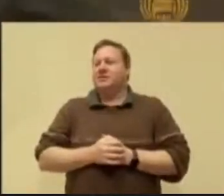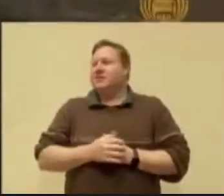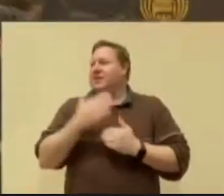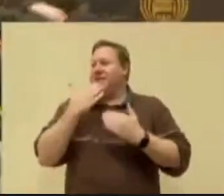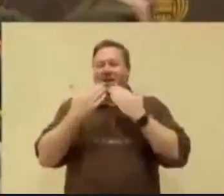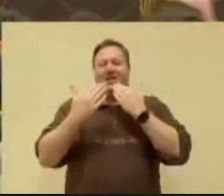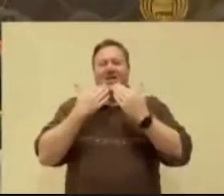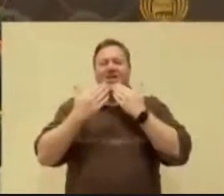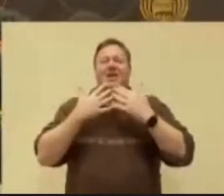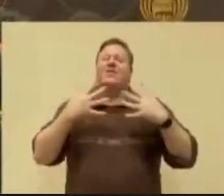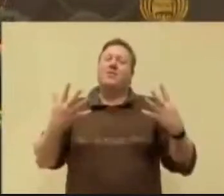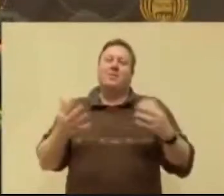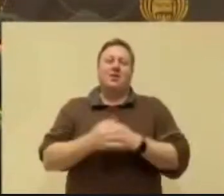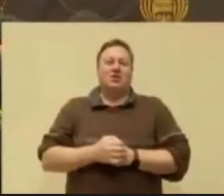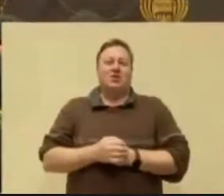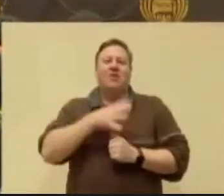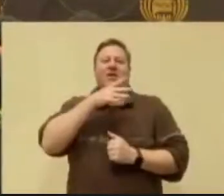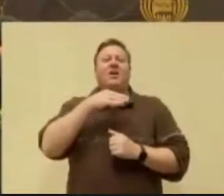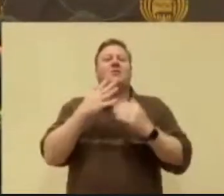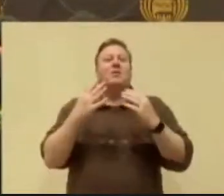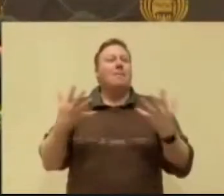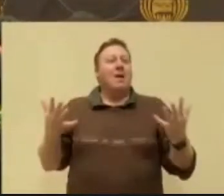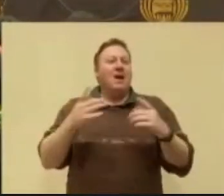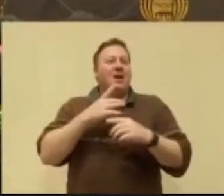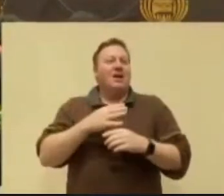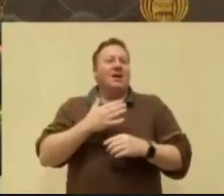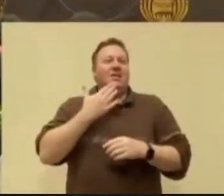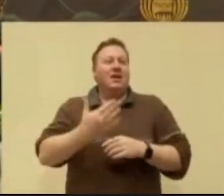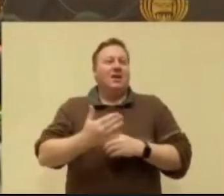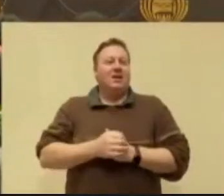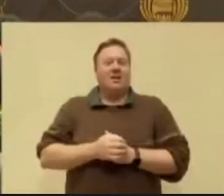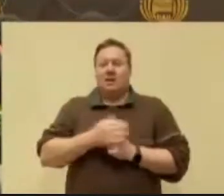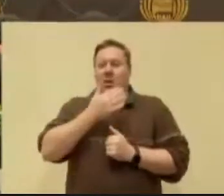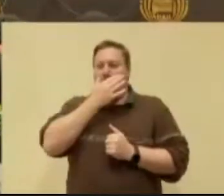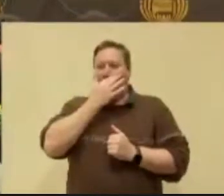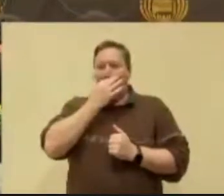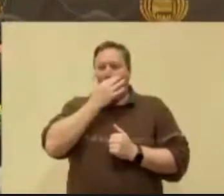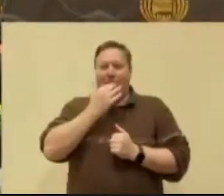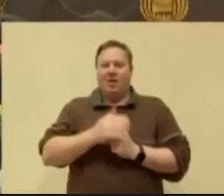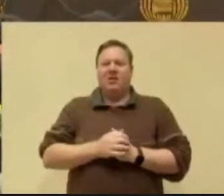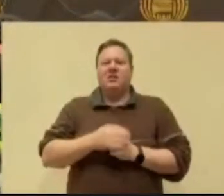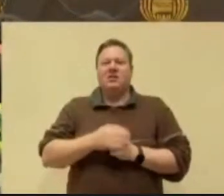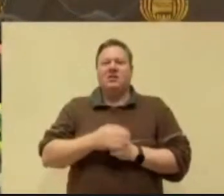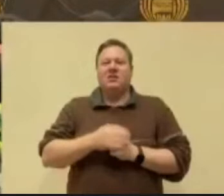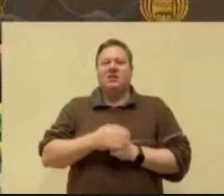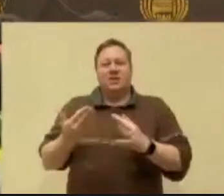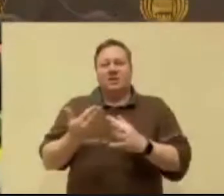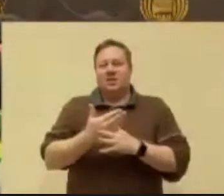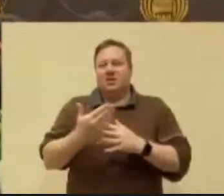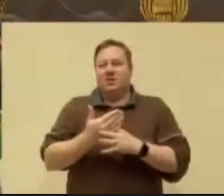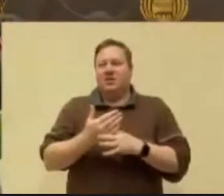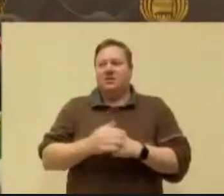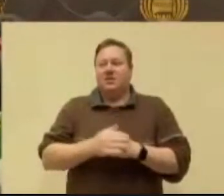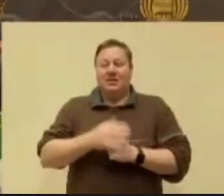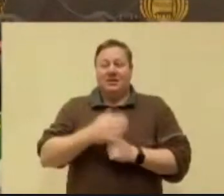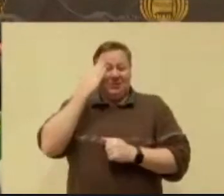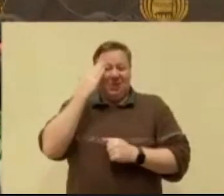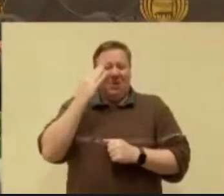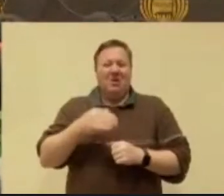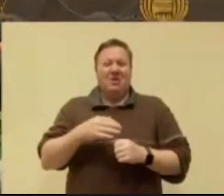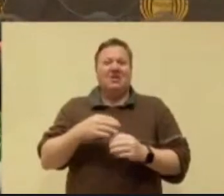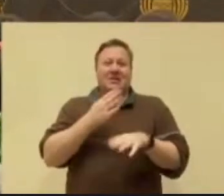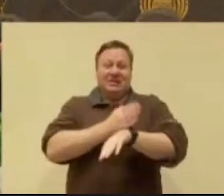thank you very much i'm sorry interrupt this is the year but you know must stick to time